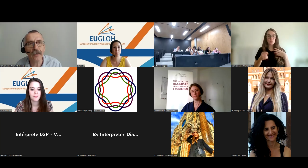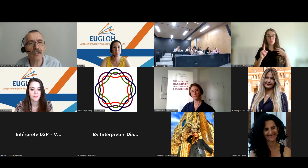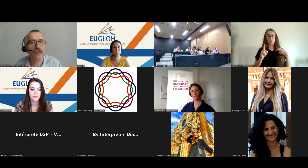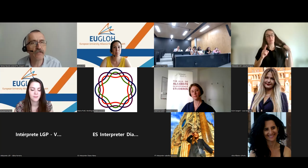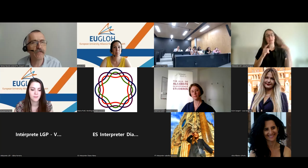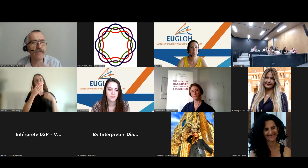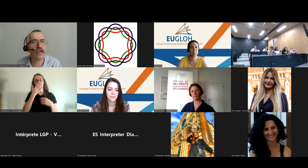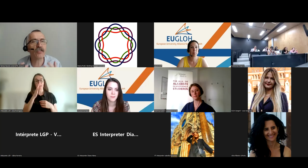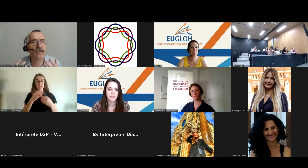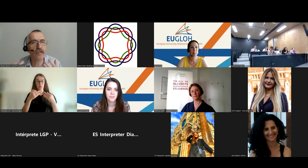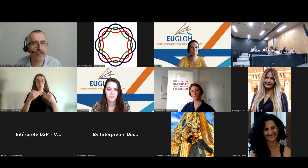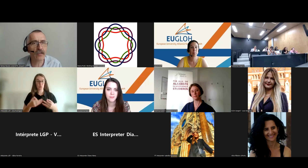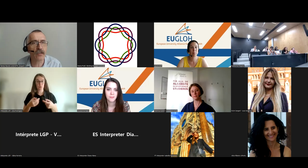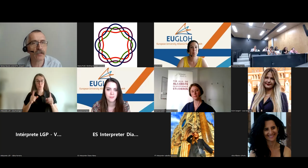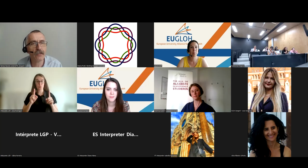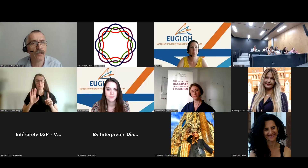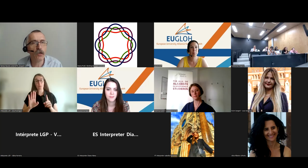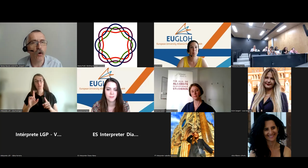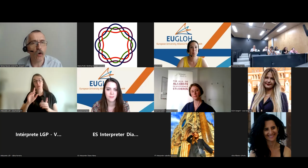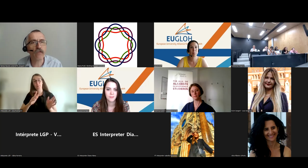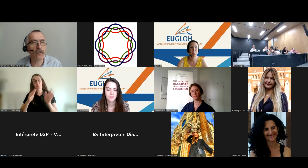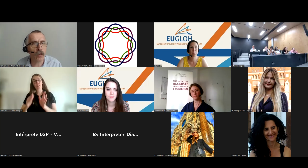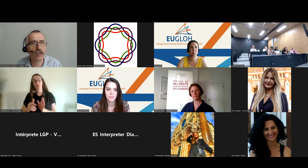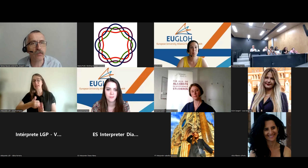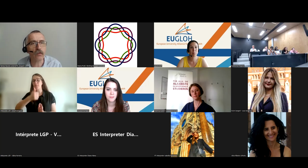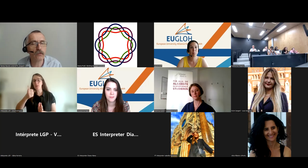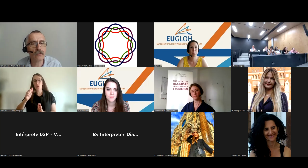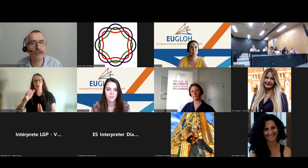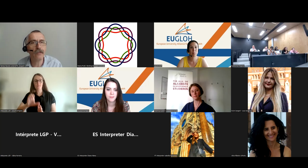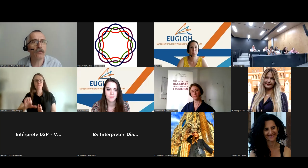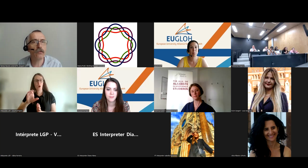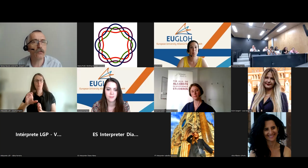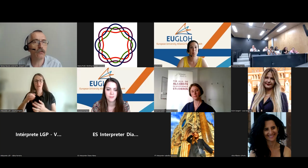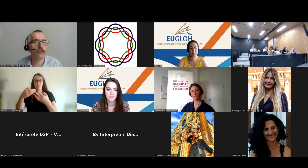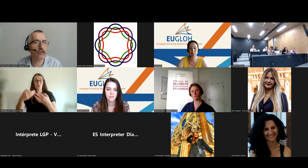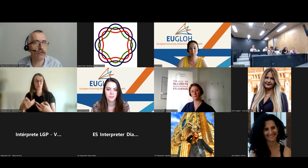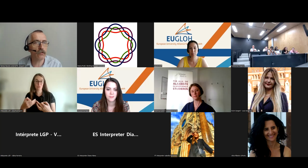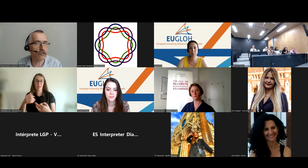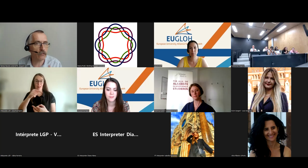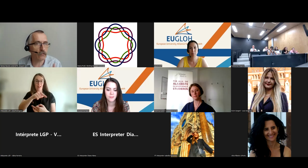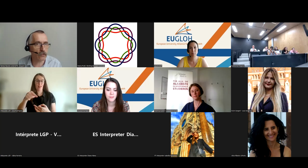democracy is the fairest thing of the possible